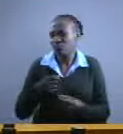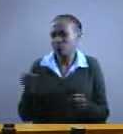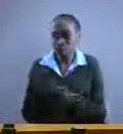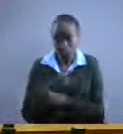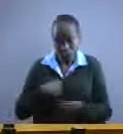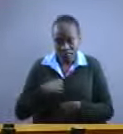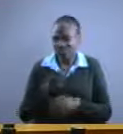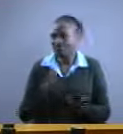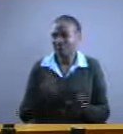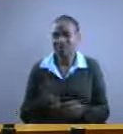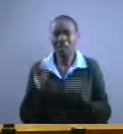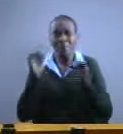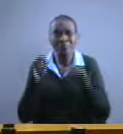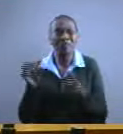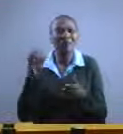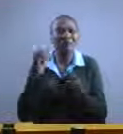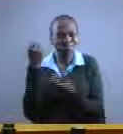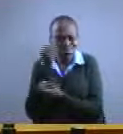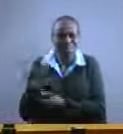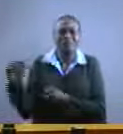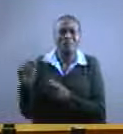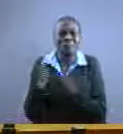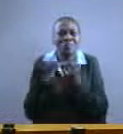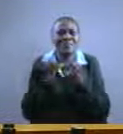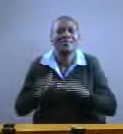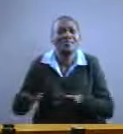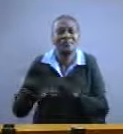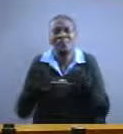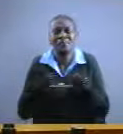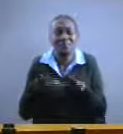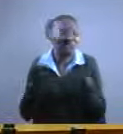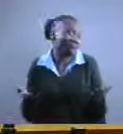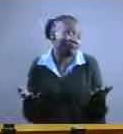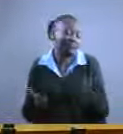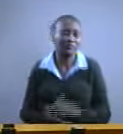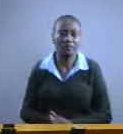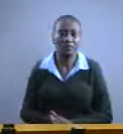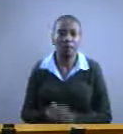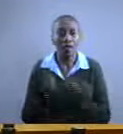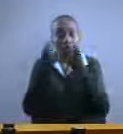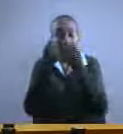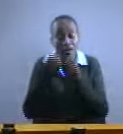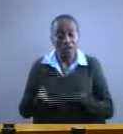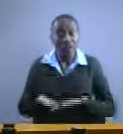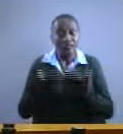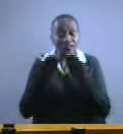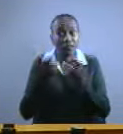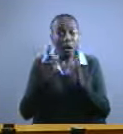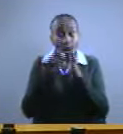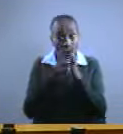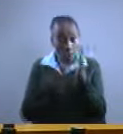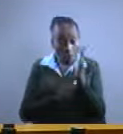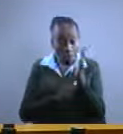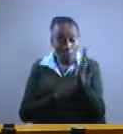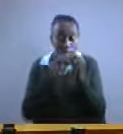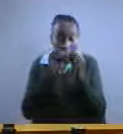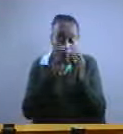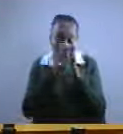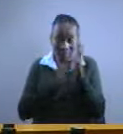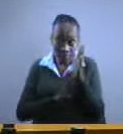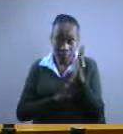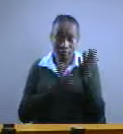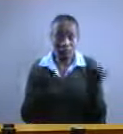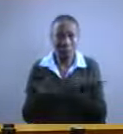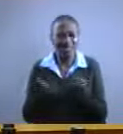objecting even to democracy itself. Honorable Speaker, the Financial Services Laws General Amendment Bill makes the